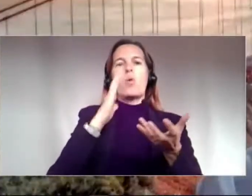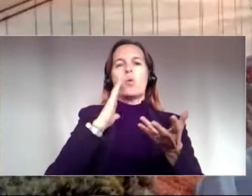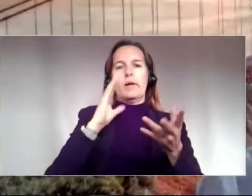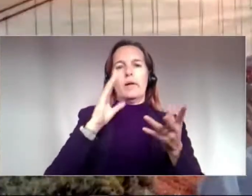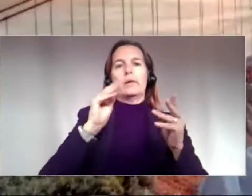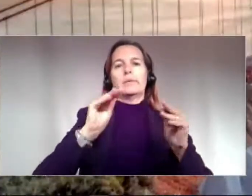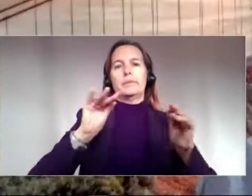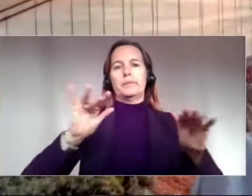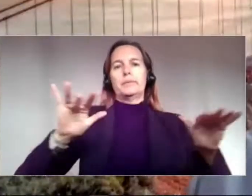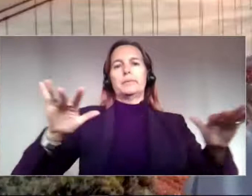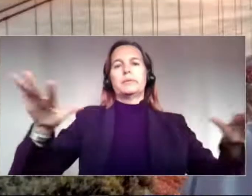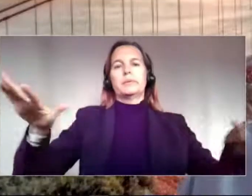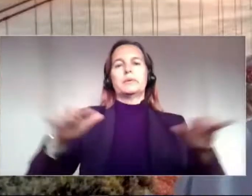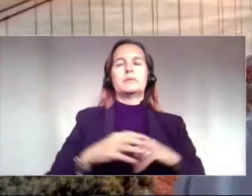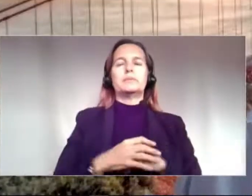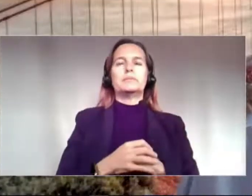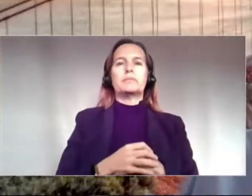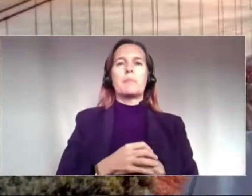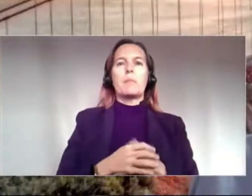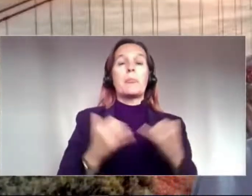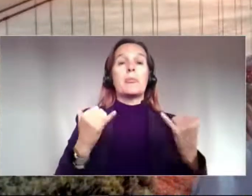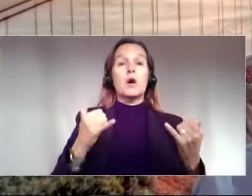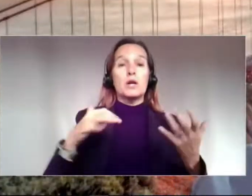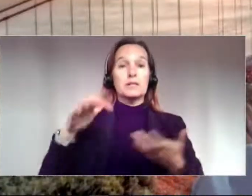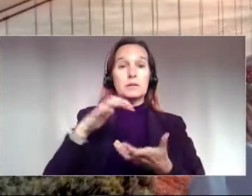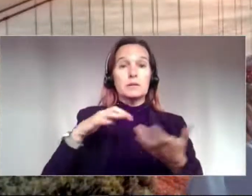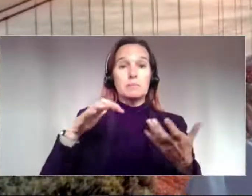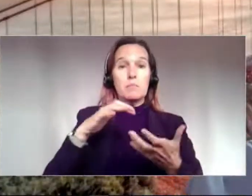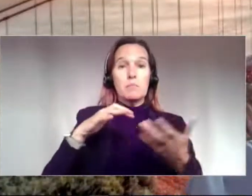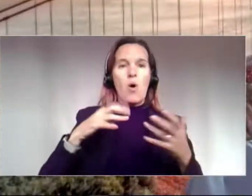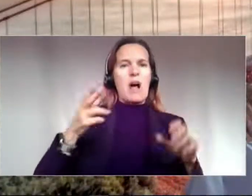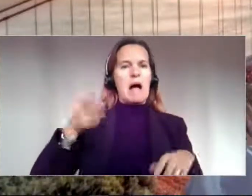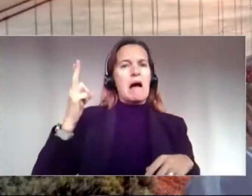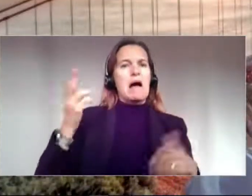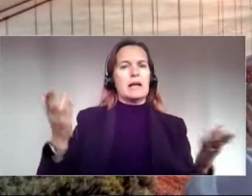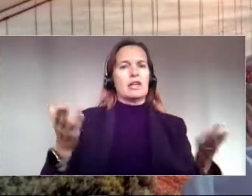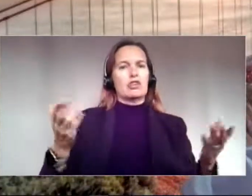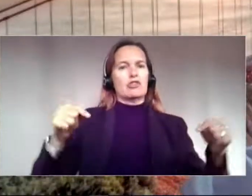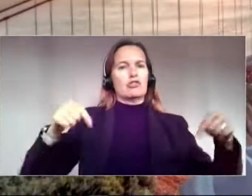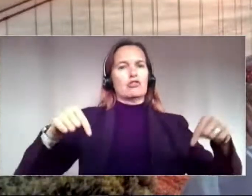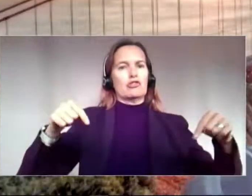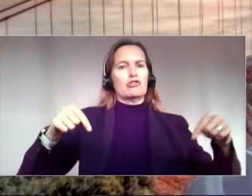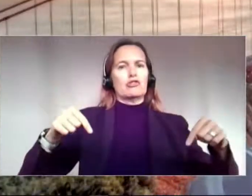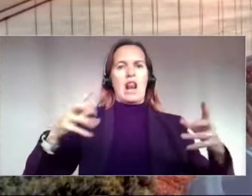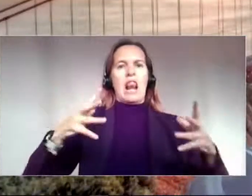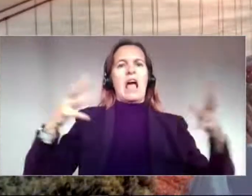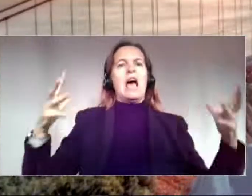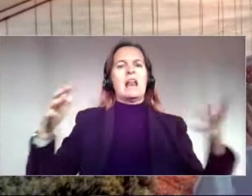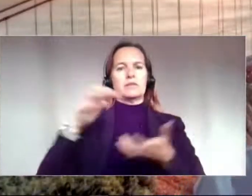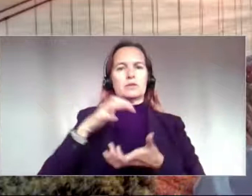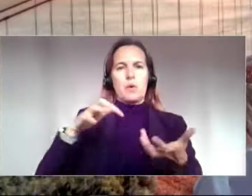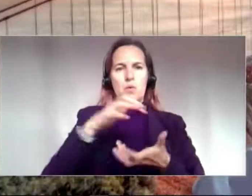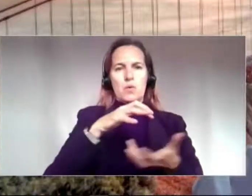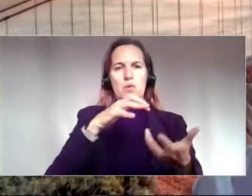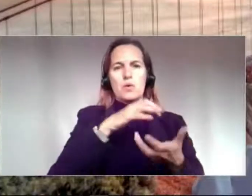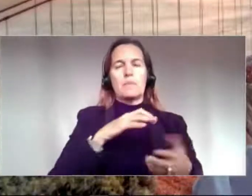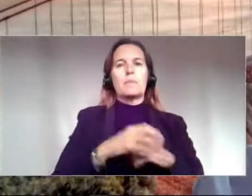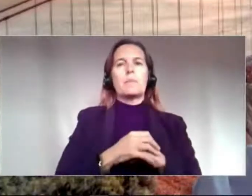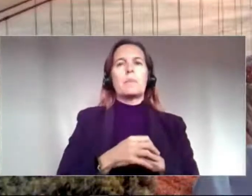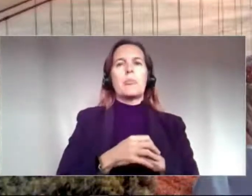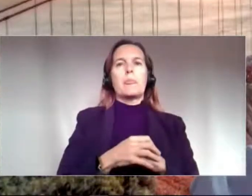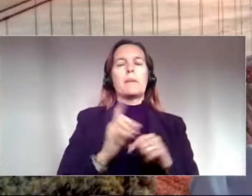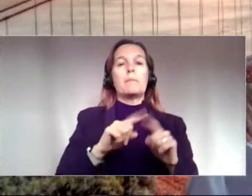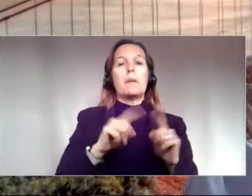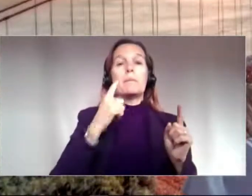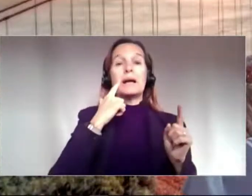Currently, smoke from the surrounding wildfires remains elevated over our county. However, due to fluctuating wind directions and a